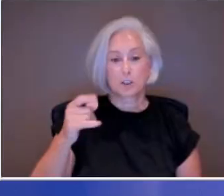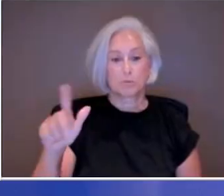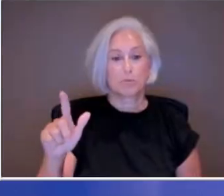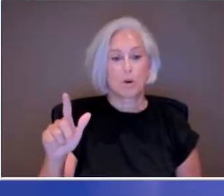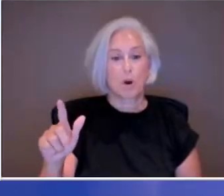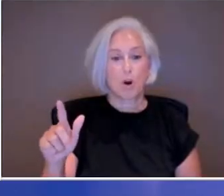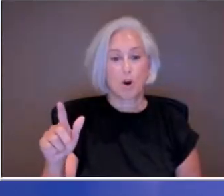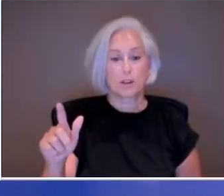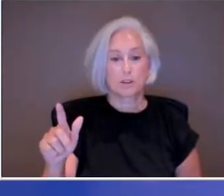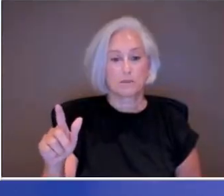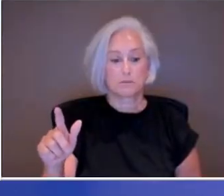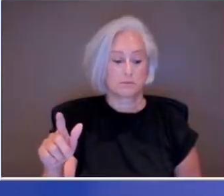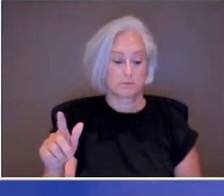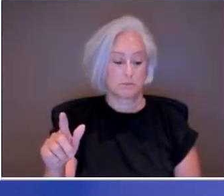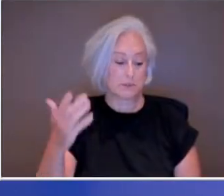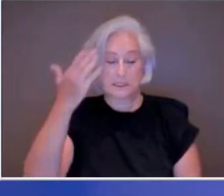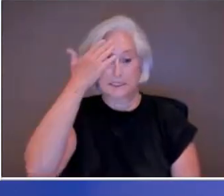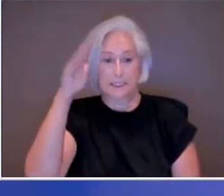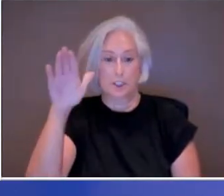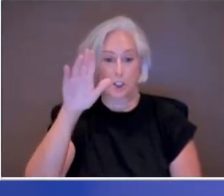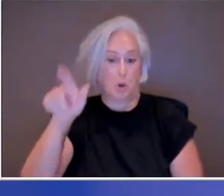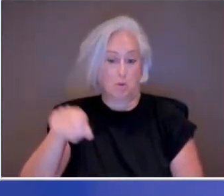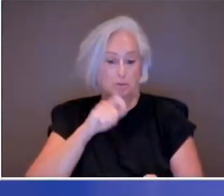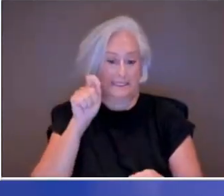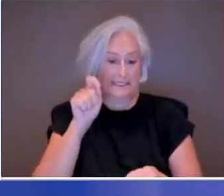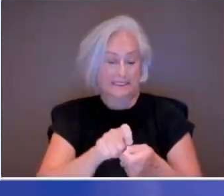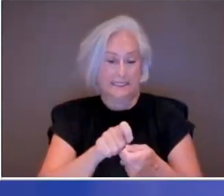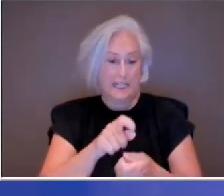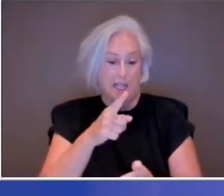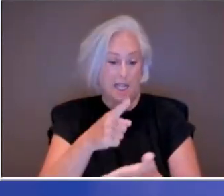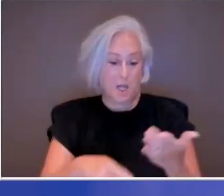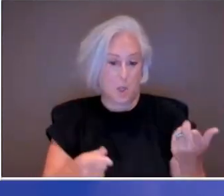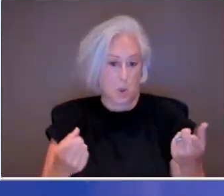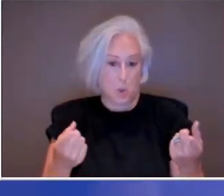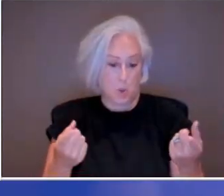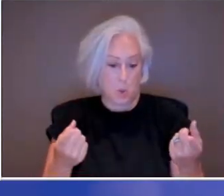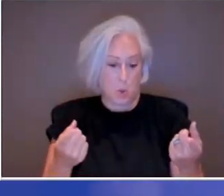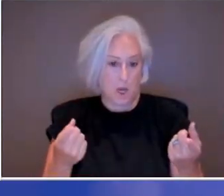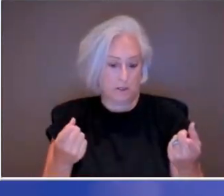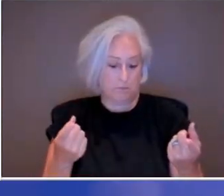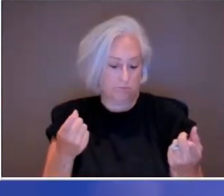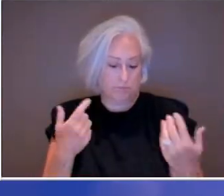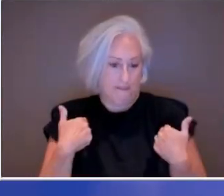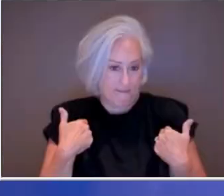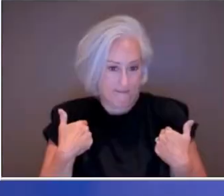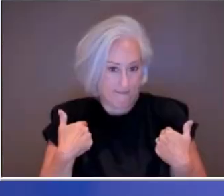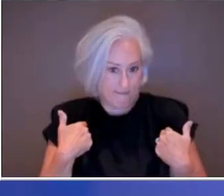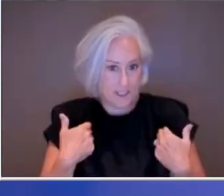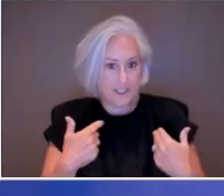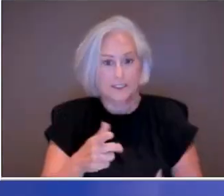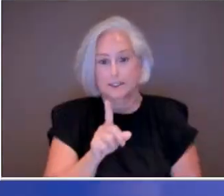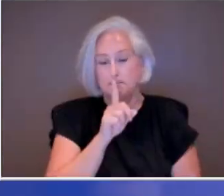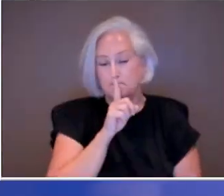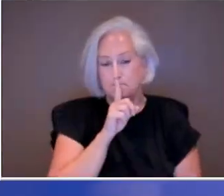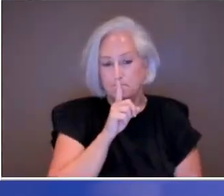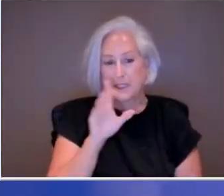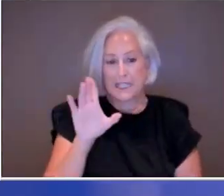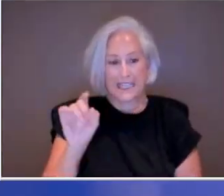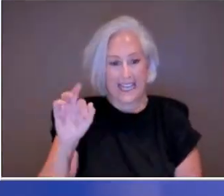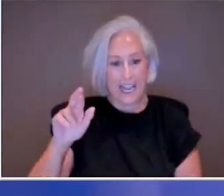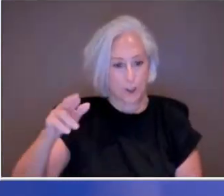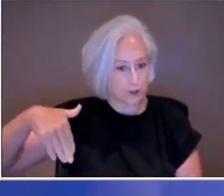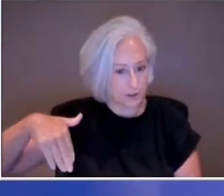at that point, know exactly what we were looking at. So we were not having a cancer diagnosis or a